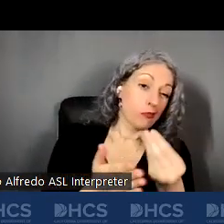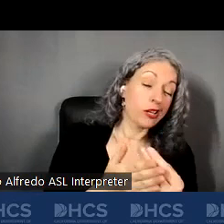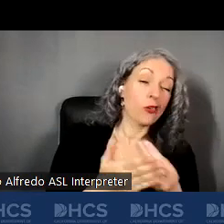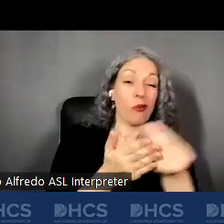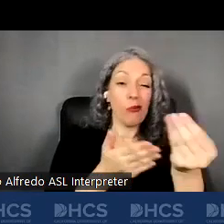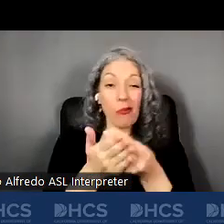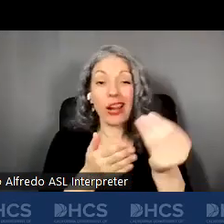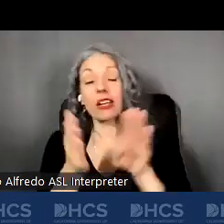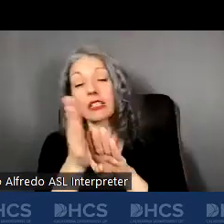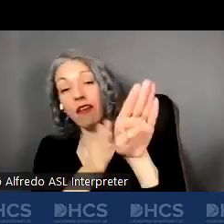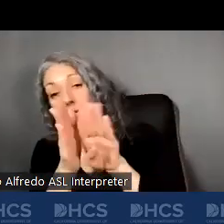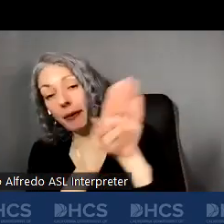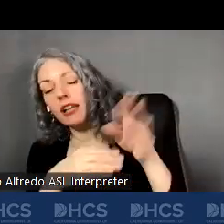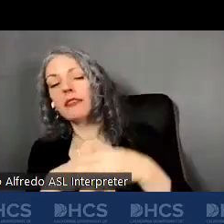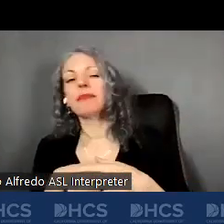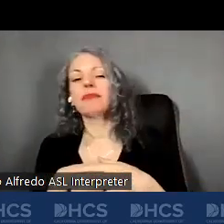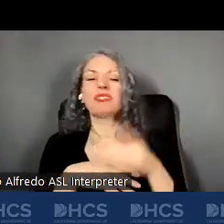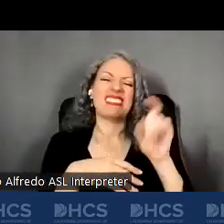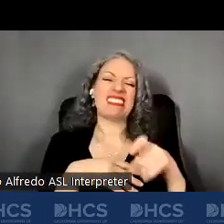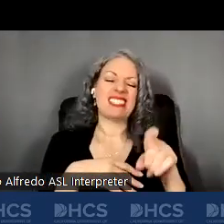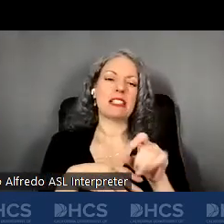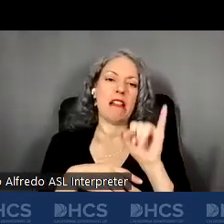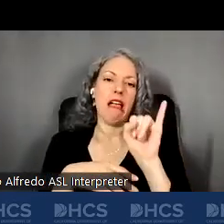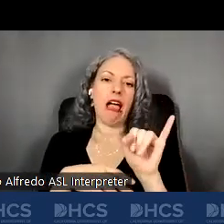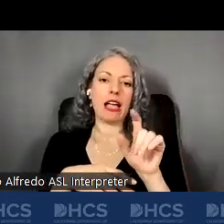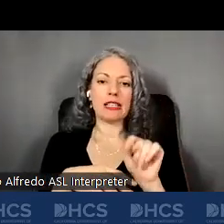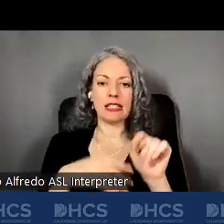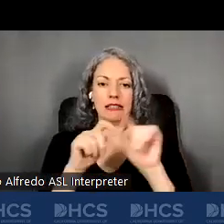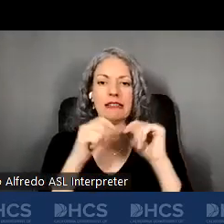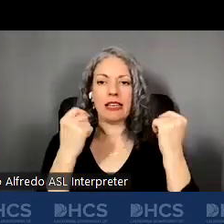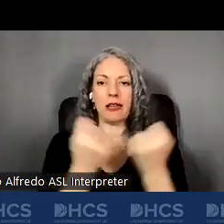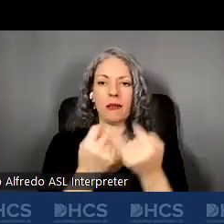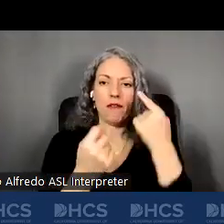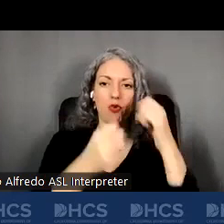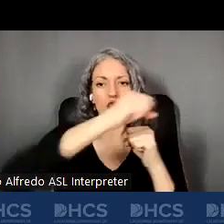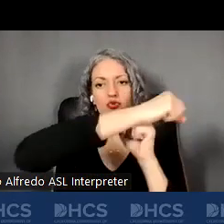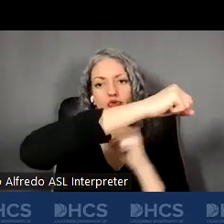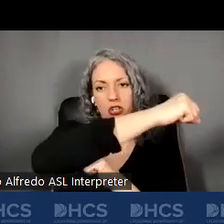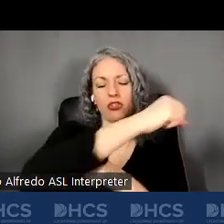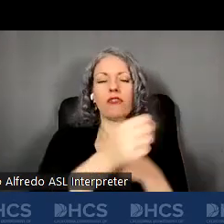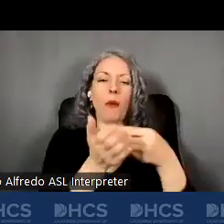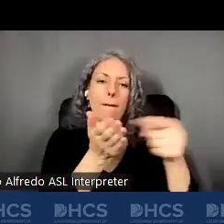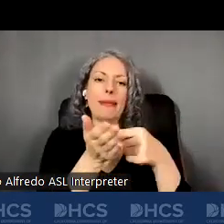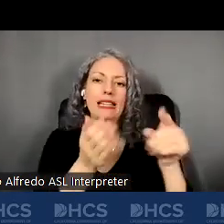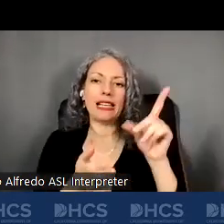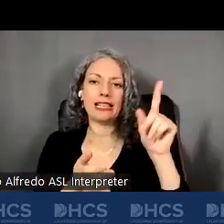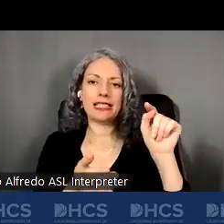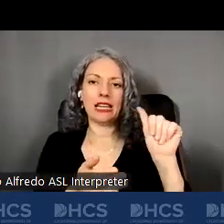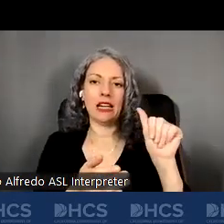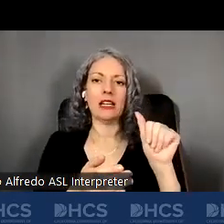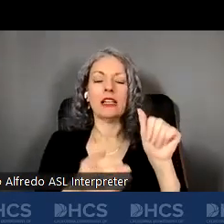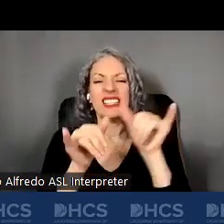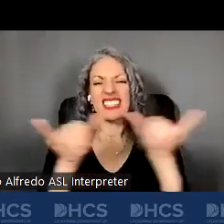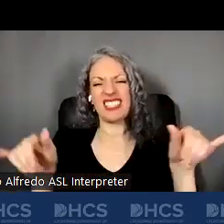developing the necessary IT infrastructure for billing and data systems, for example.